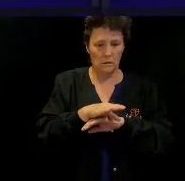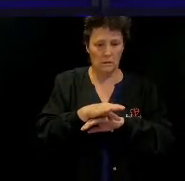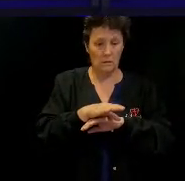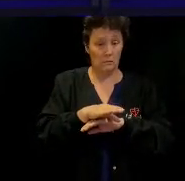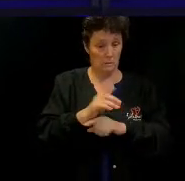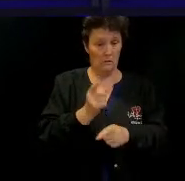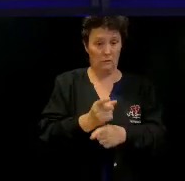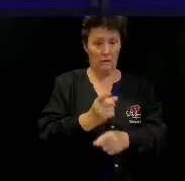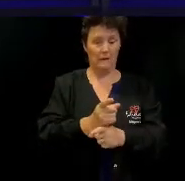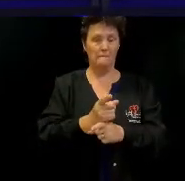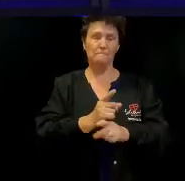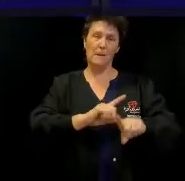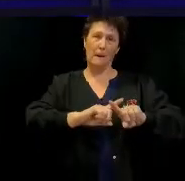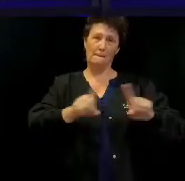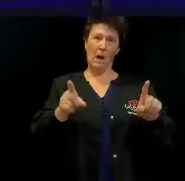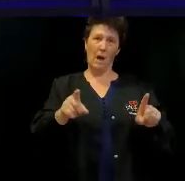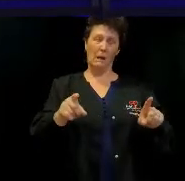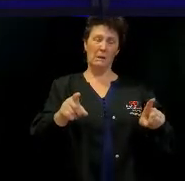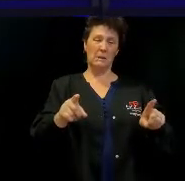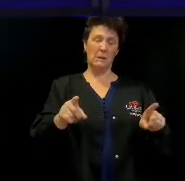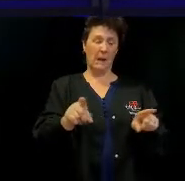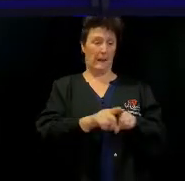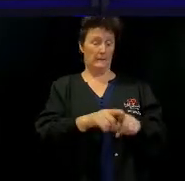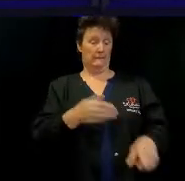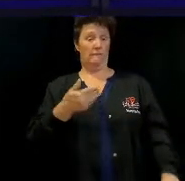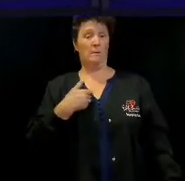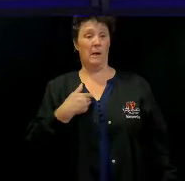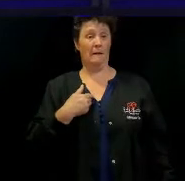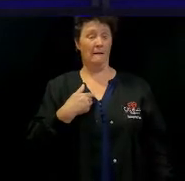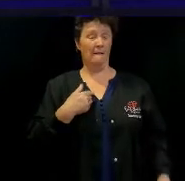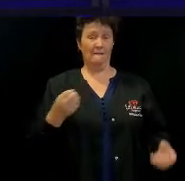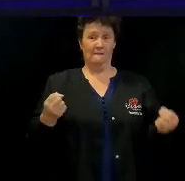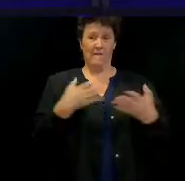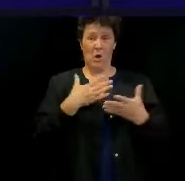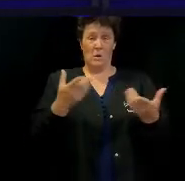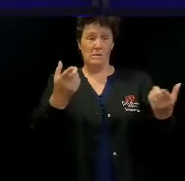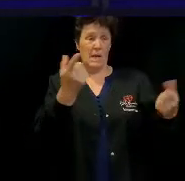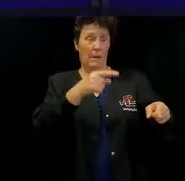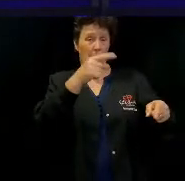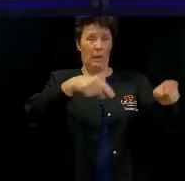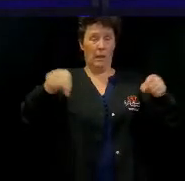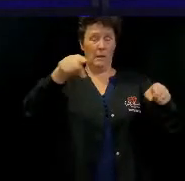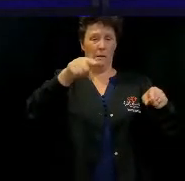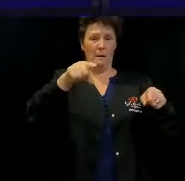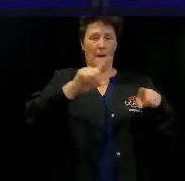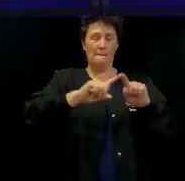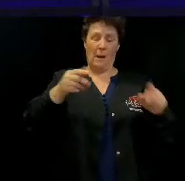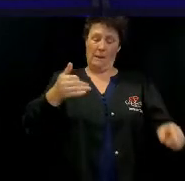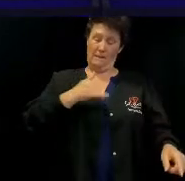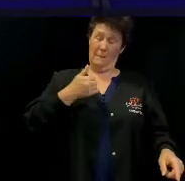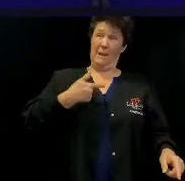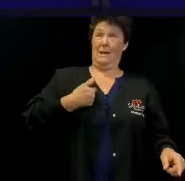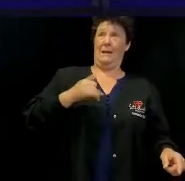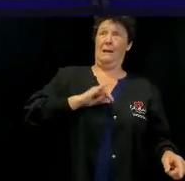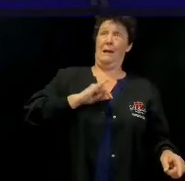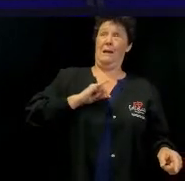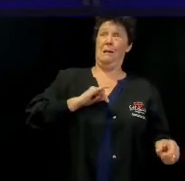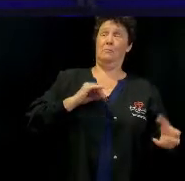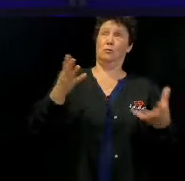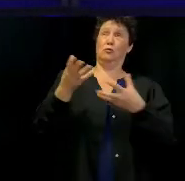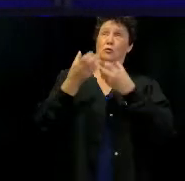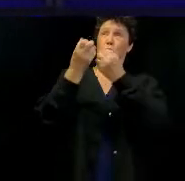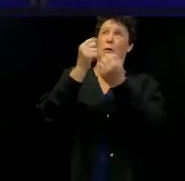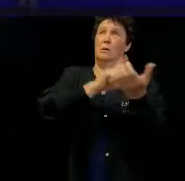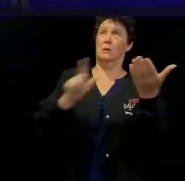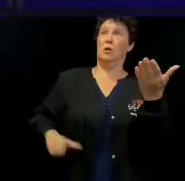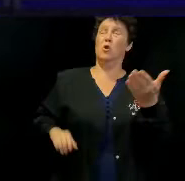Right? But as for me, fear's all around. But as for me, I'm trusting in the Lord. But as for me, you are